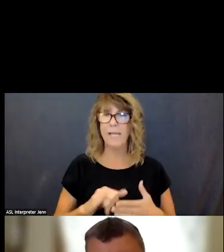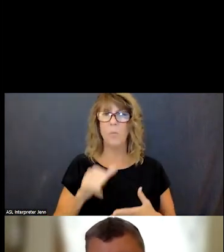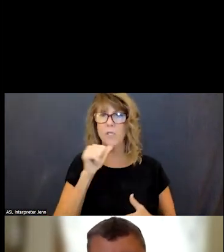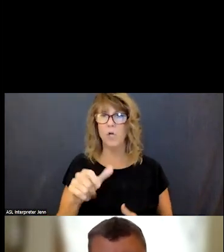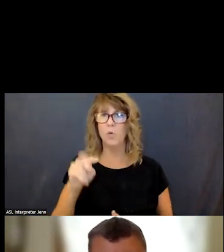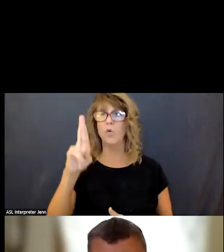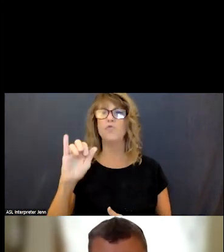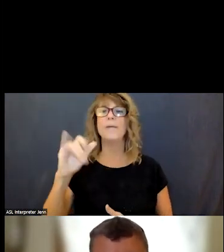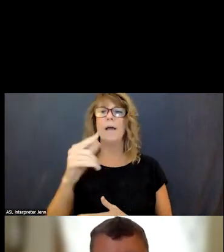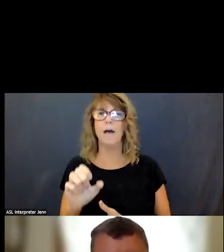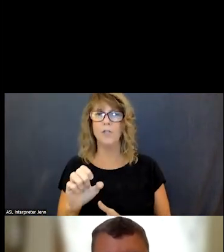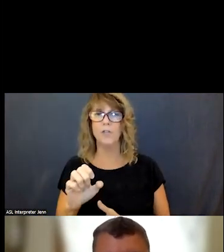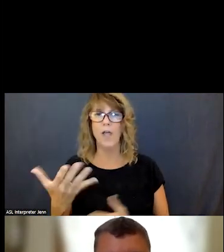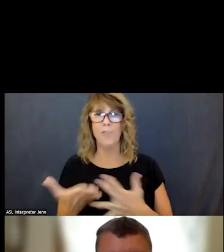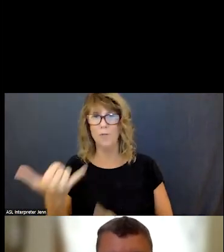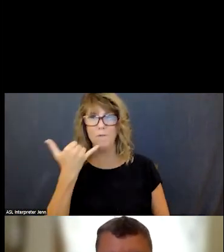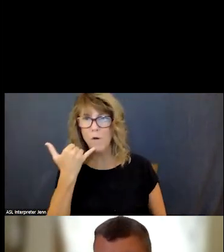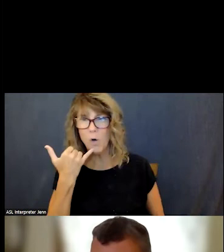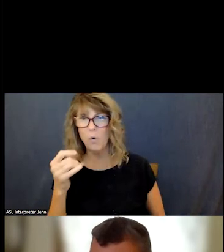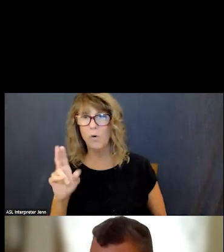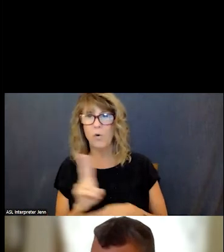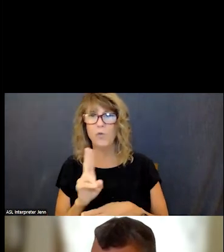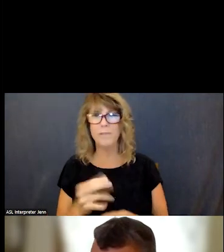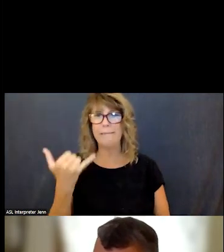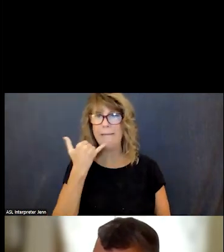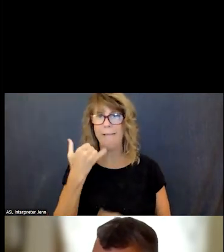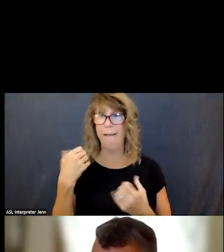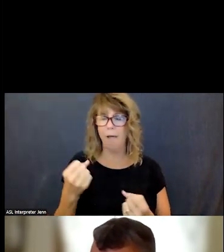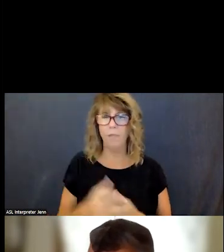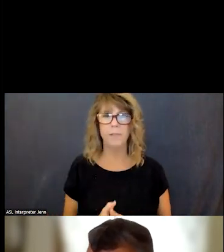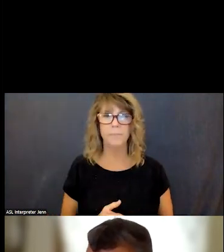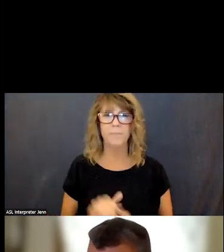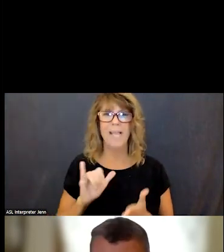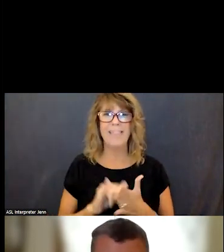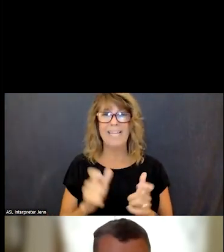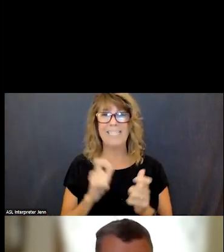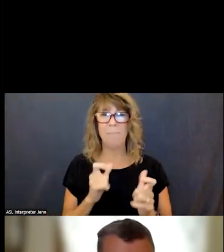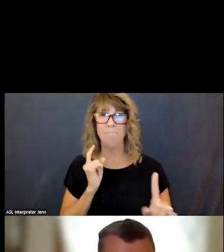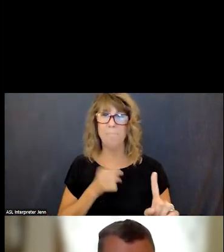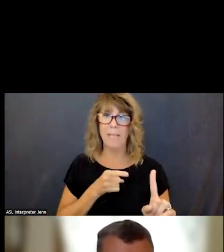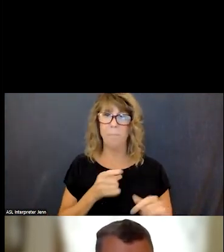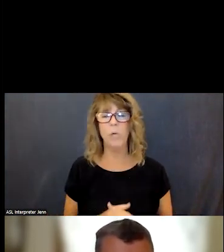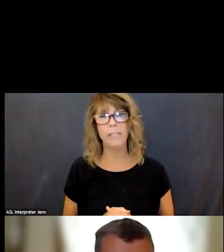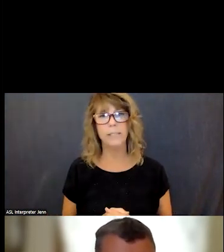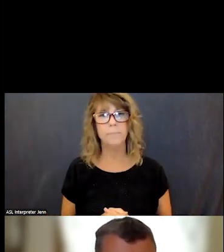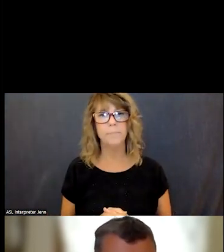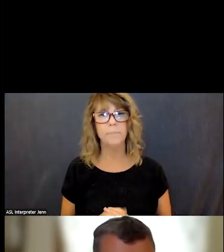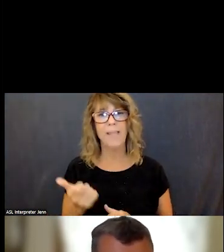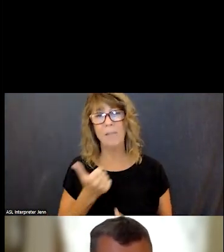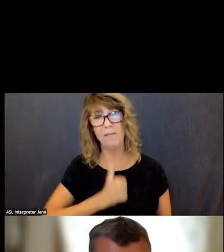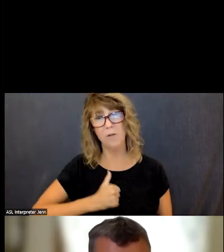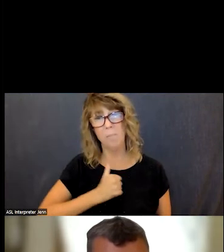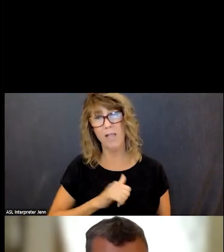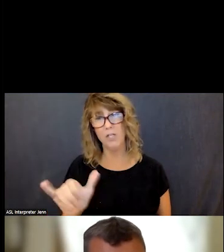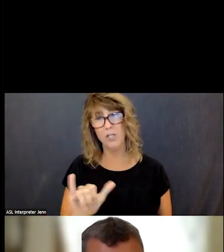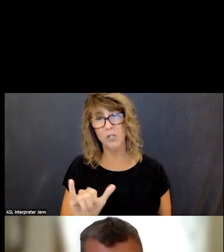triage telephonically or using telehealth. So that's probably the main point there. A little bit of an apology out to